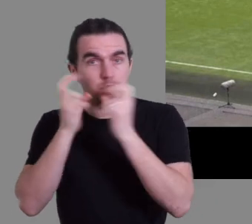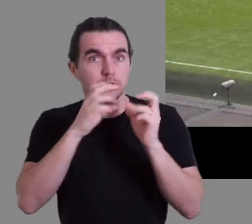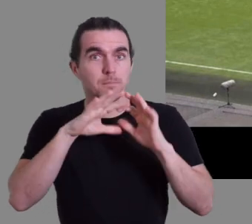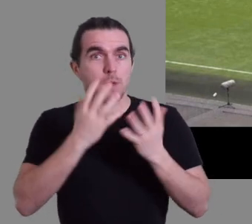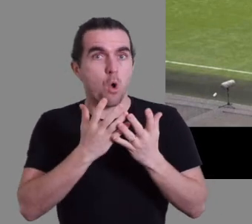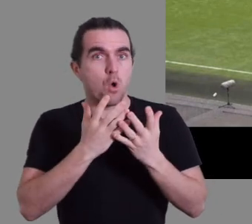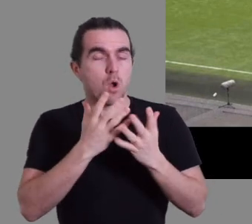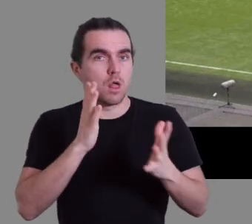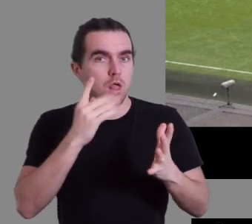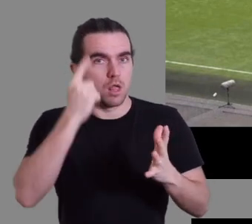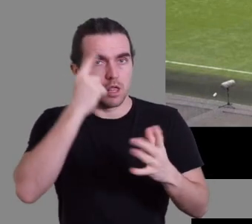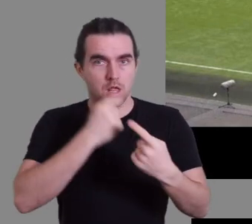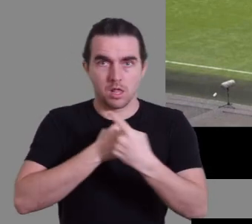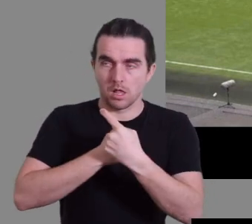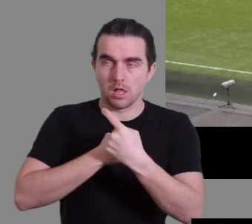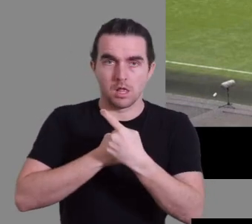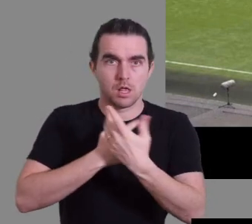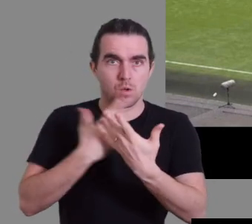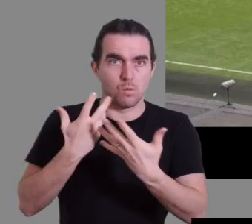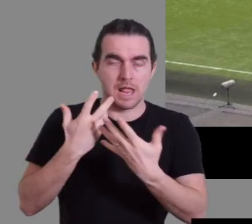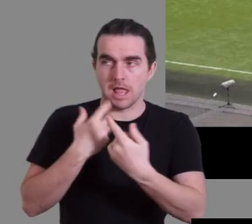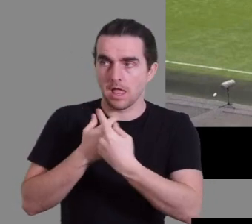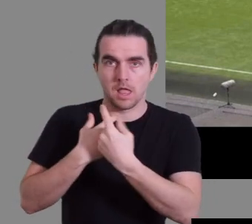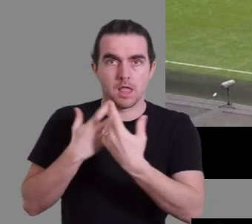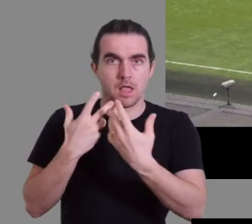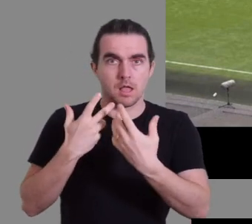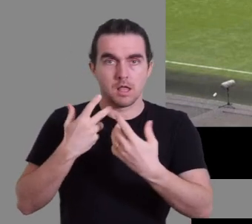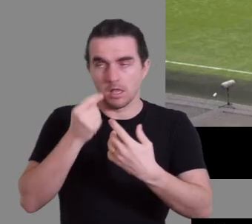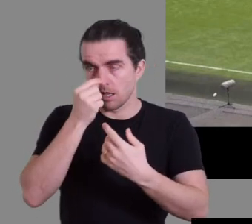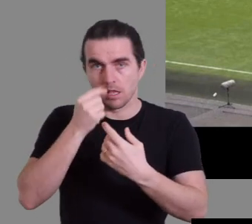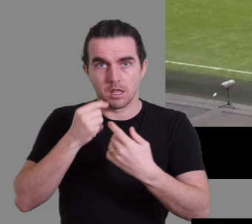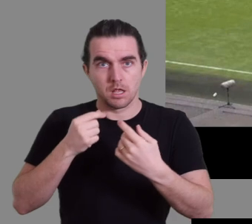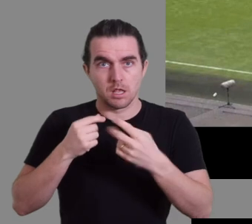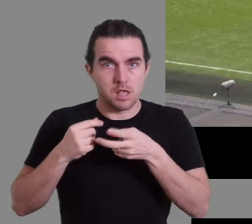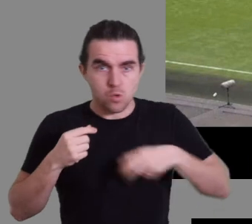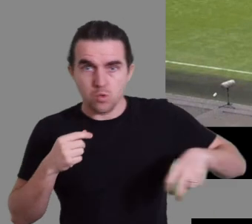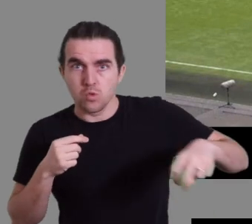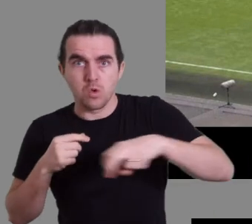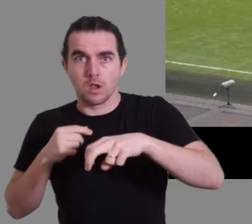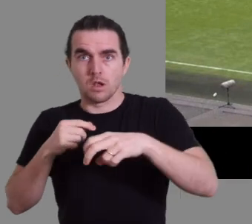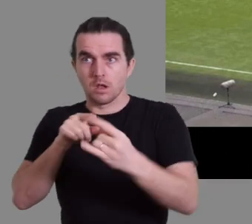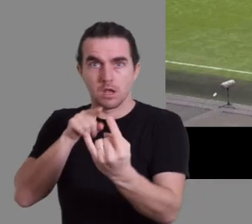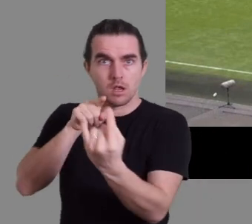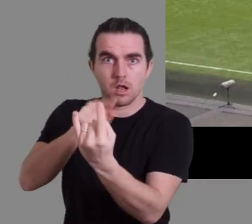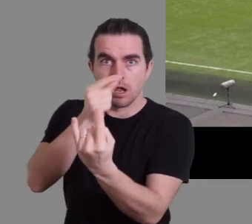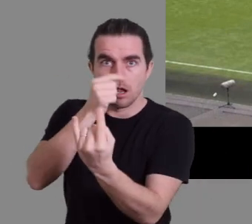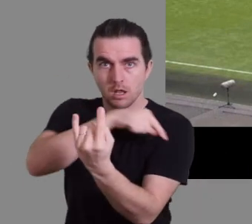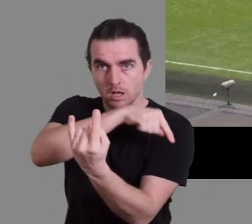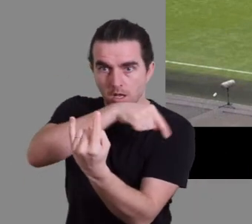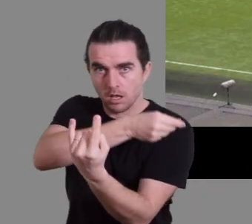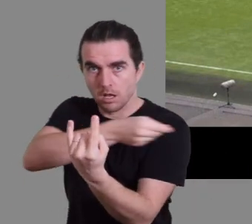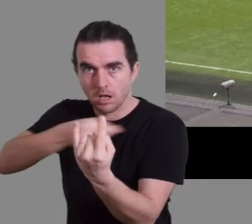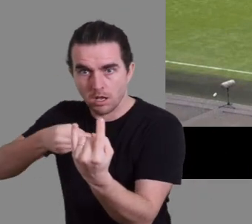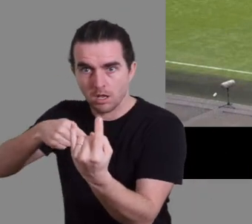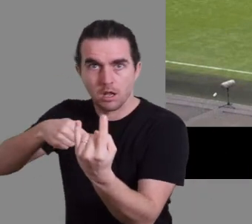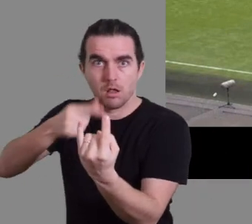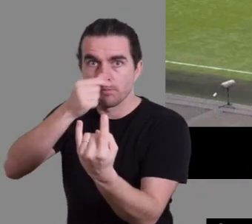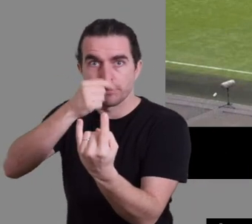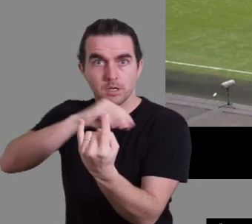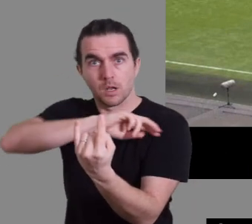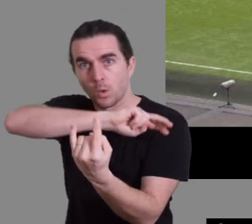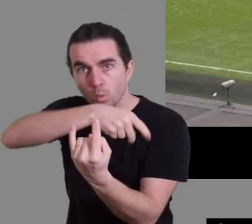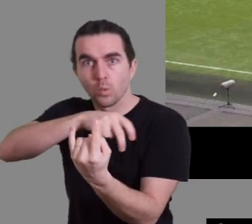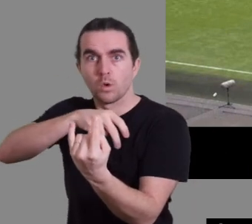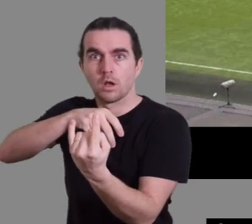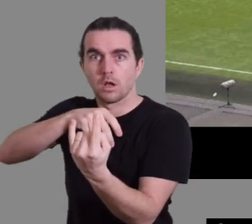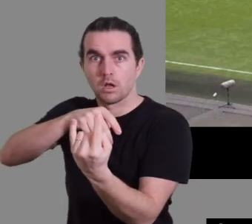out and get space, either checked out towards the penalty spot, or he might then run back in